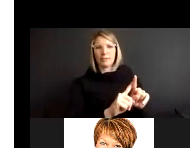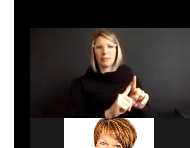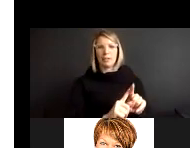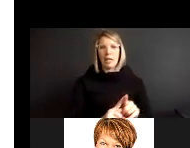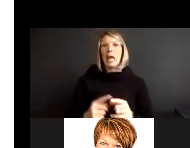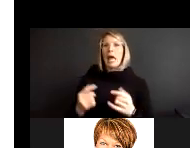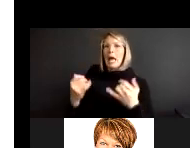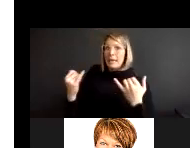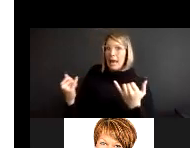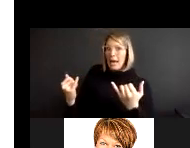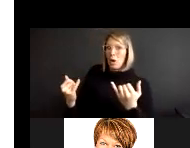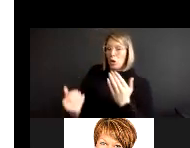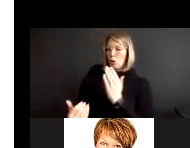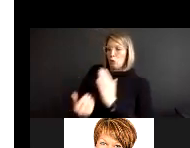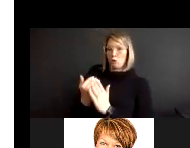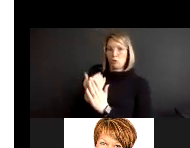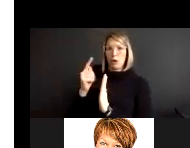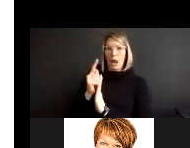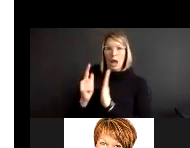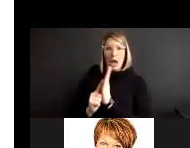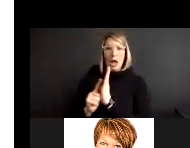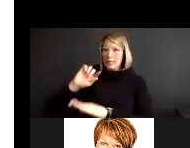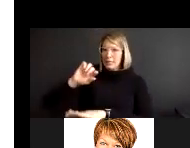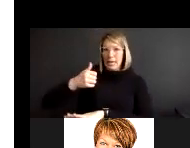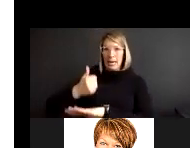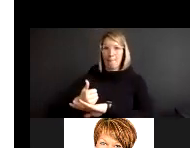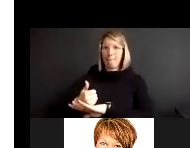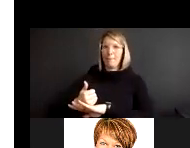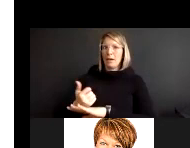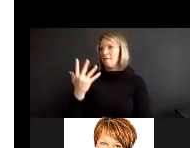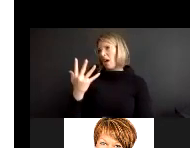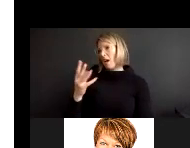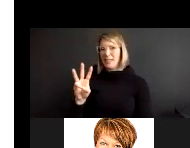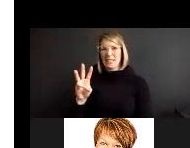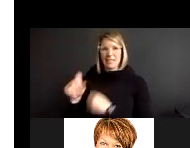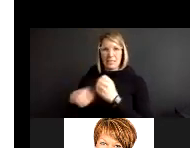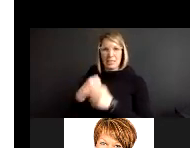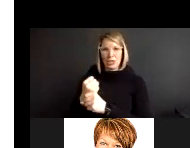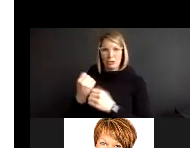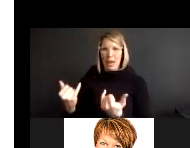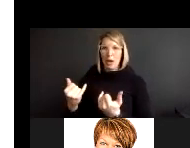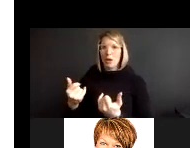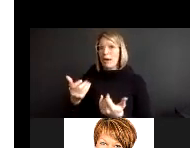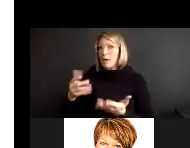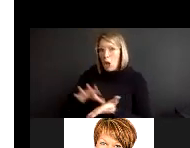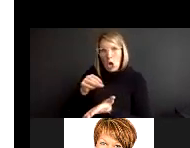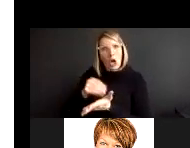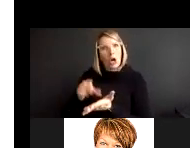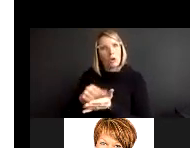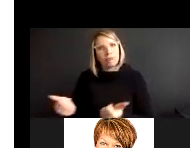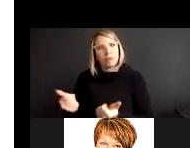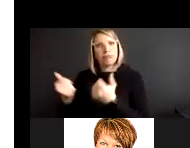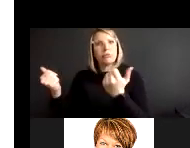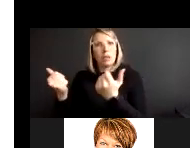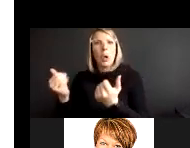learned a whole lot from a lot of different cases. So how do we take all of that and the other knowledge that's out there and really look